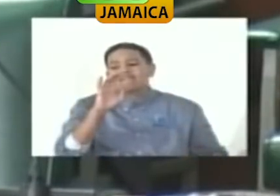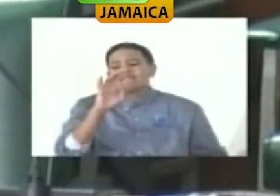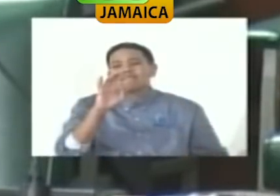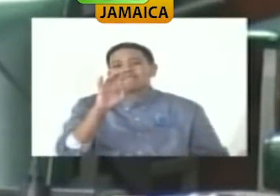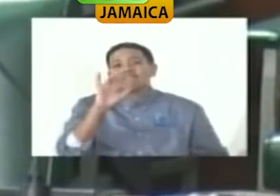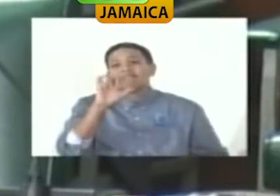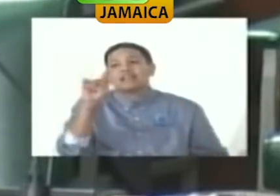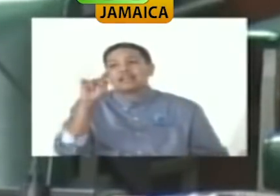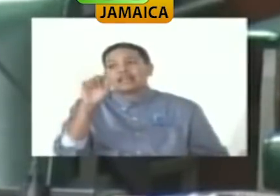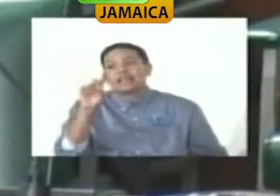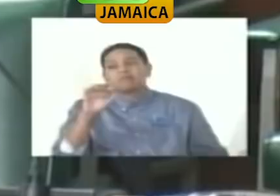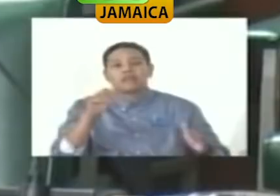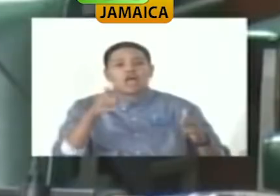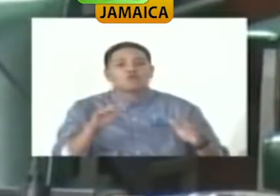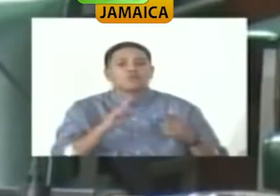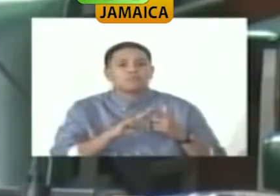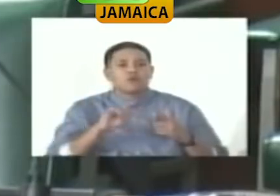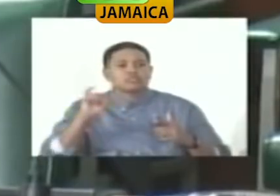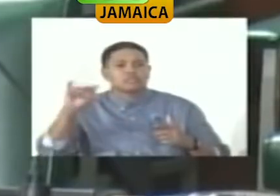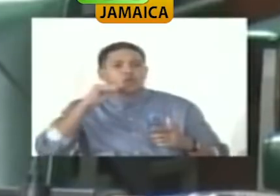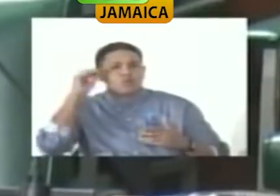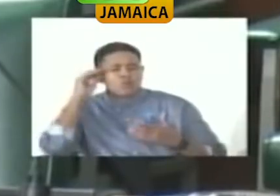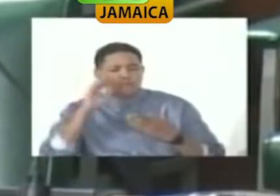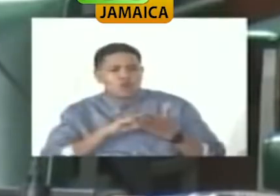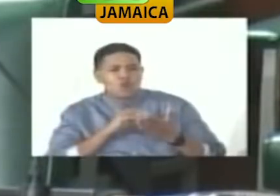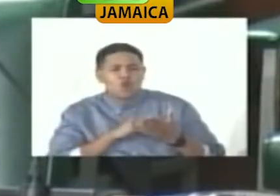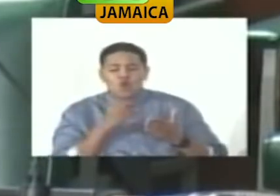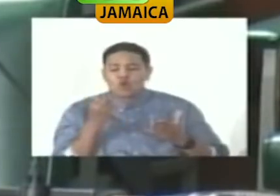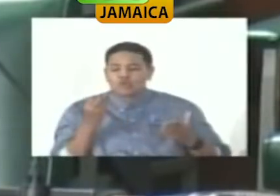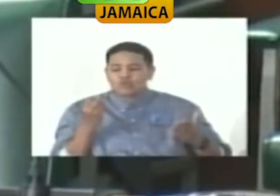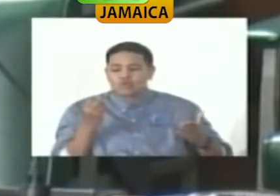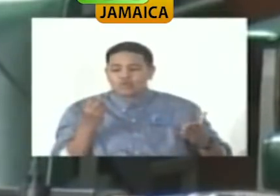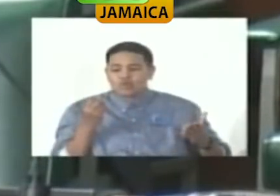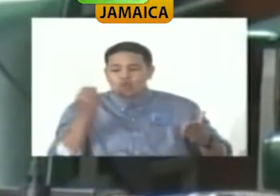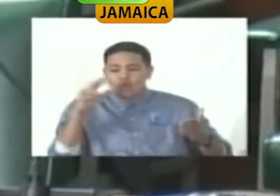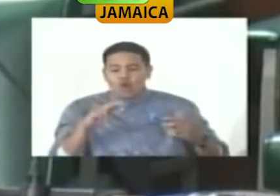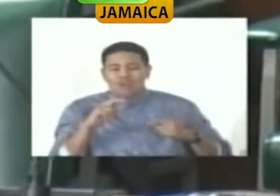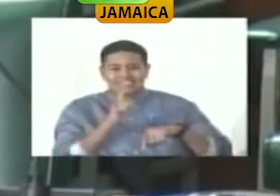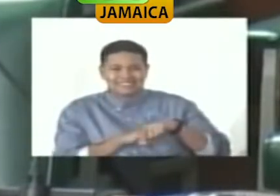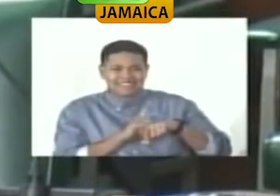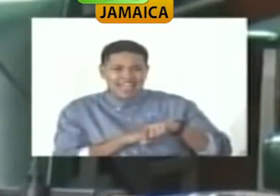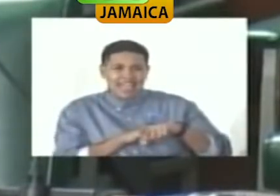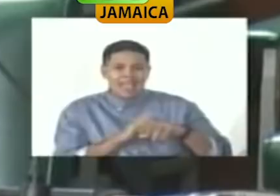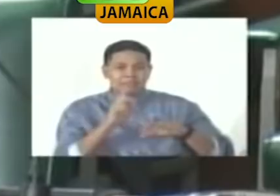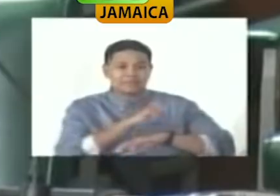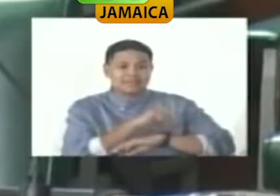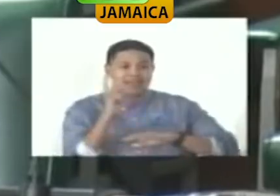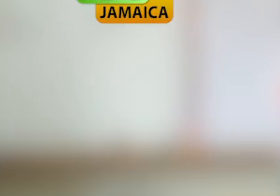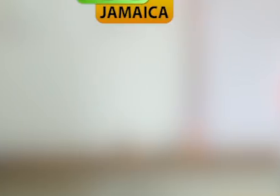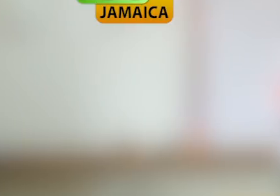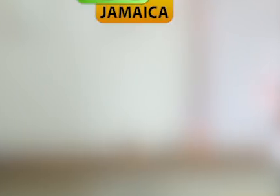classrooms and remote learning or stagger the days and times that students go to